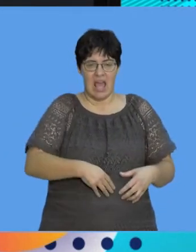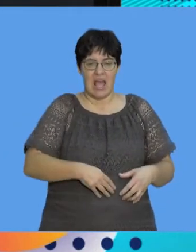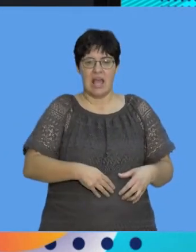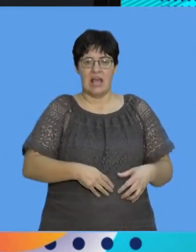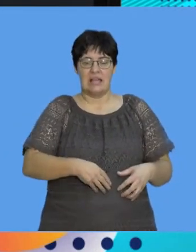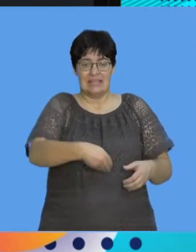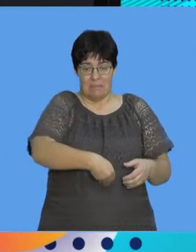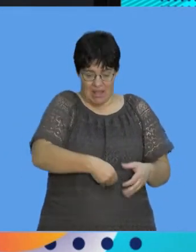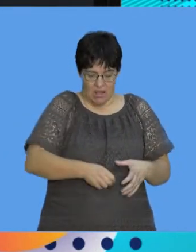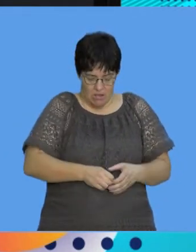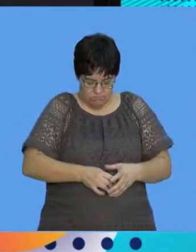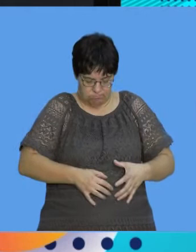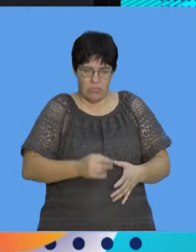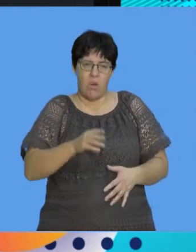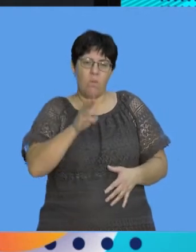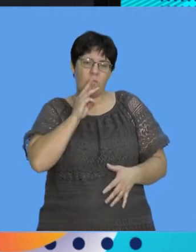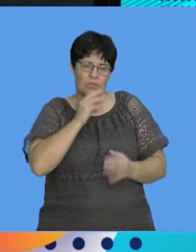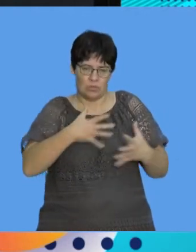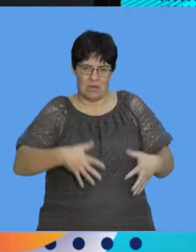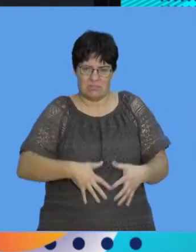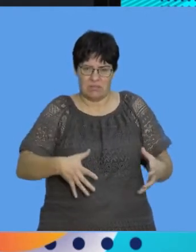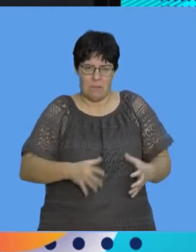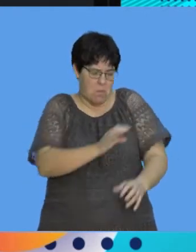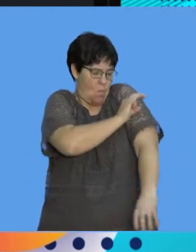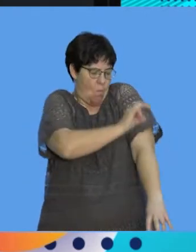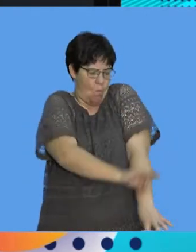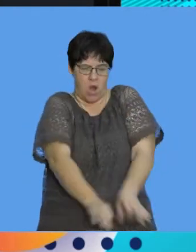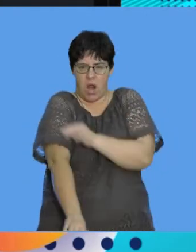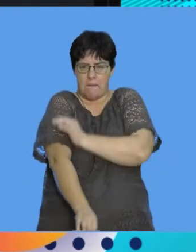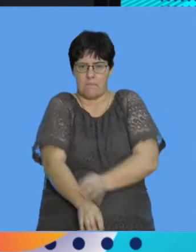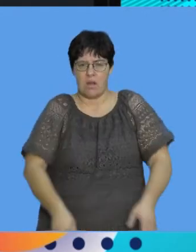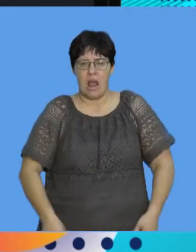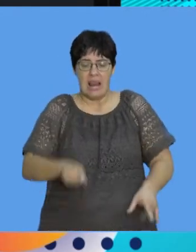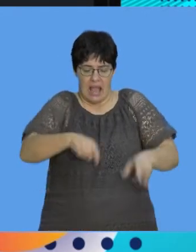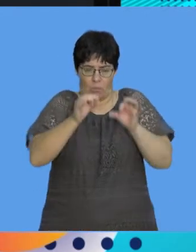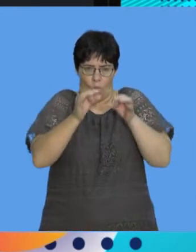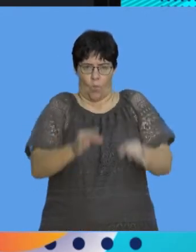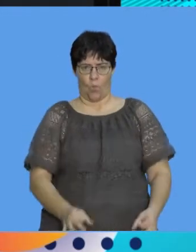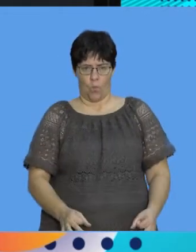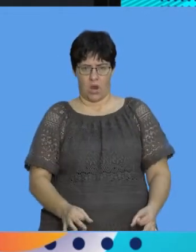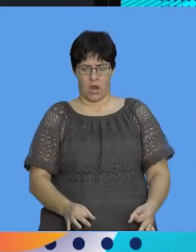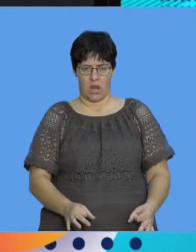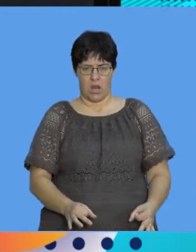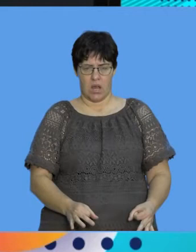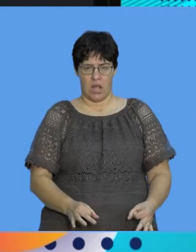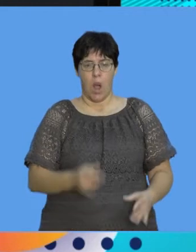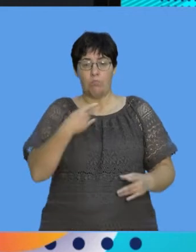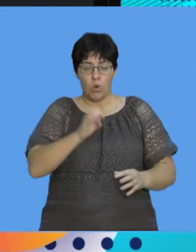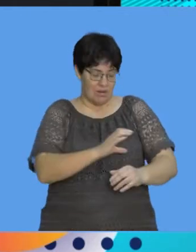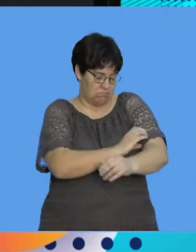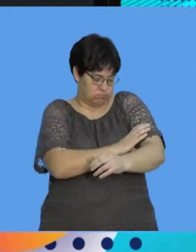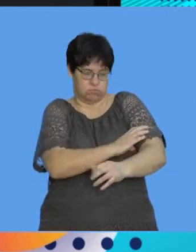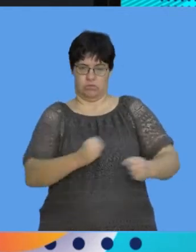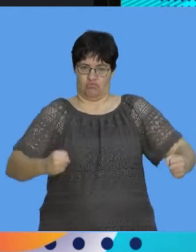it fills with fluid. And you'll see they've got very skinny arms and very skinny legs. Muscle, proteins build